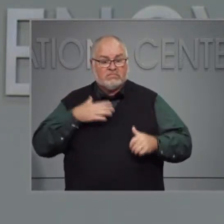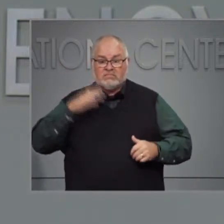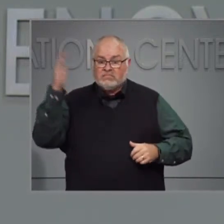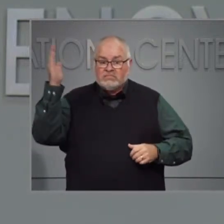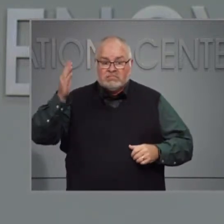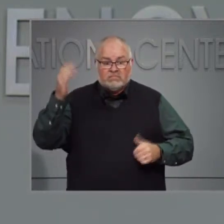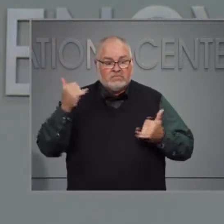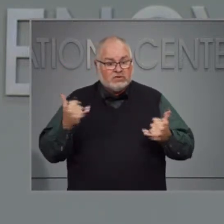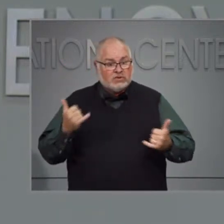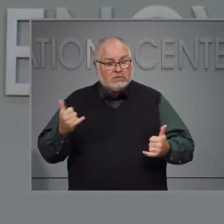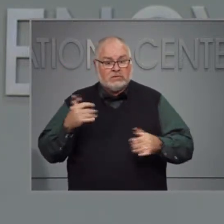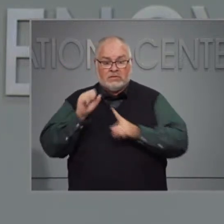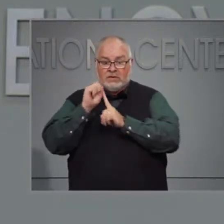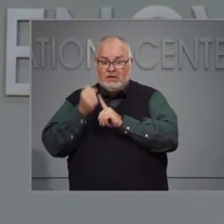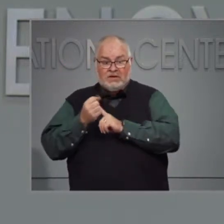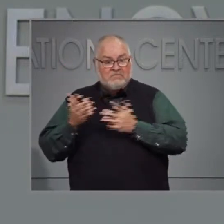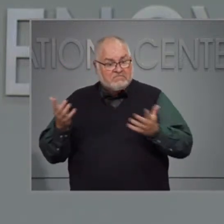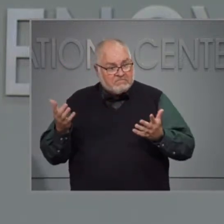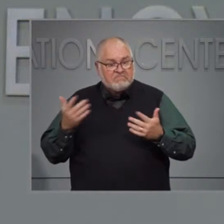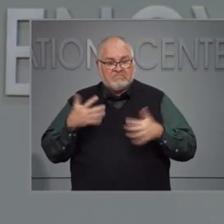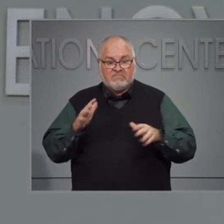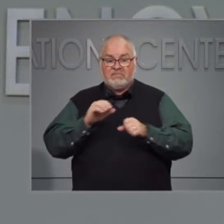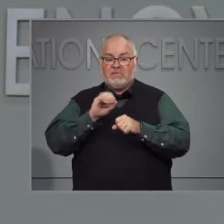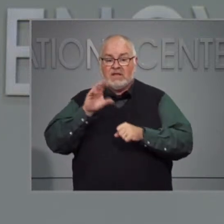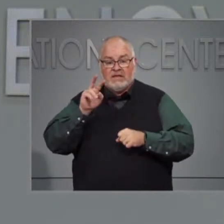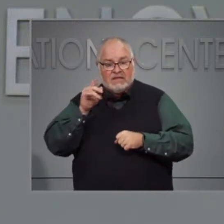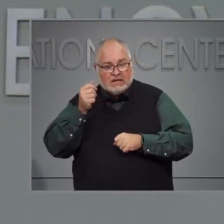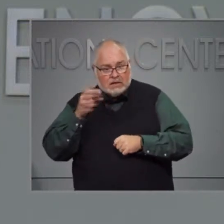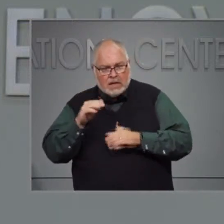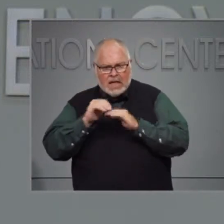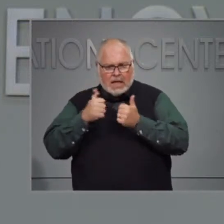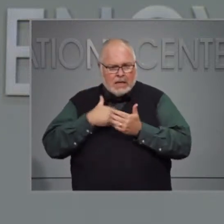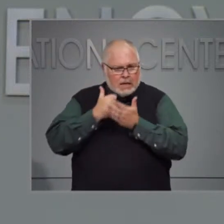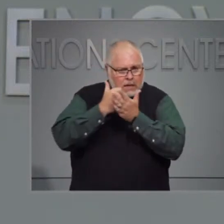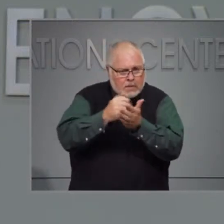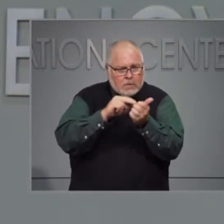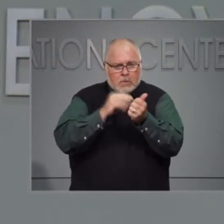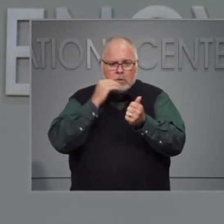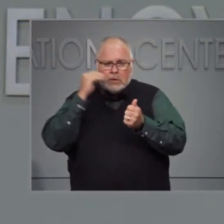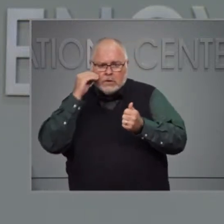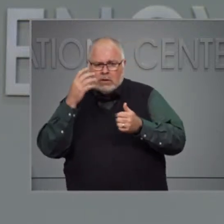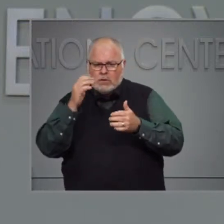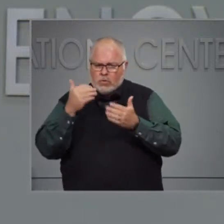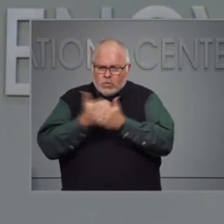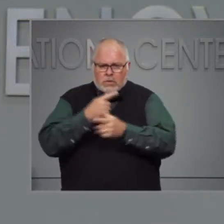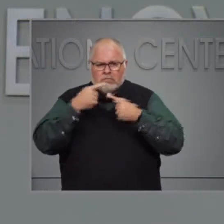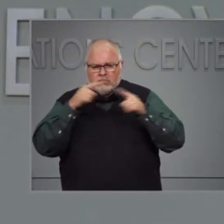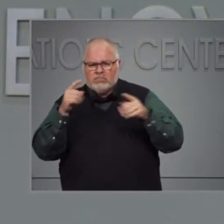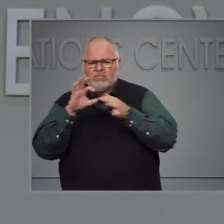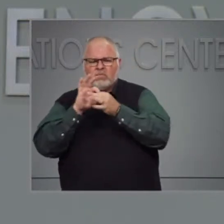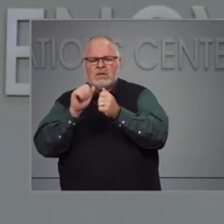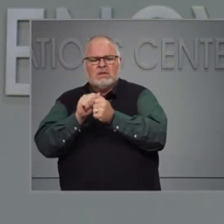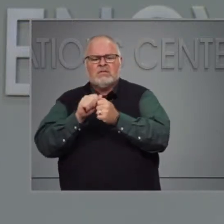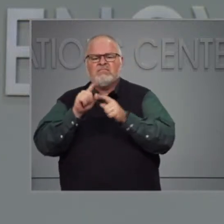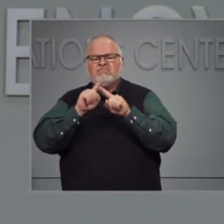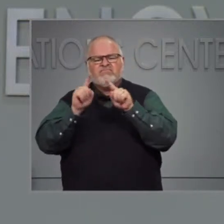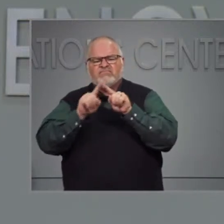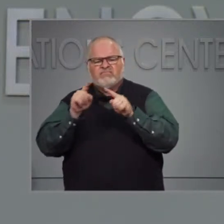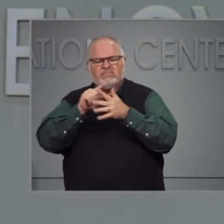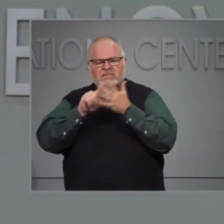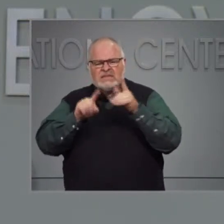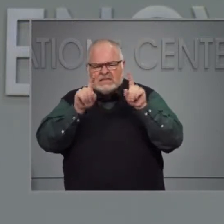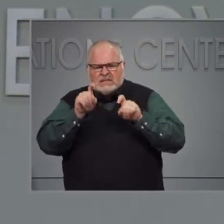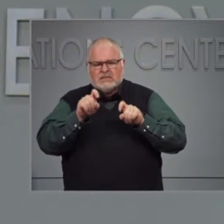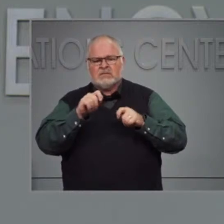with overall with our efforts in our nursing homes and some new announcements that we made today related to ongoing testing,